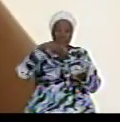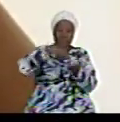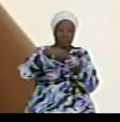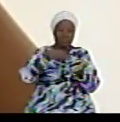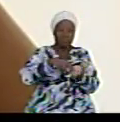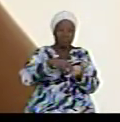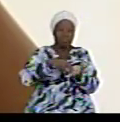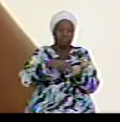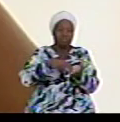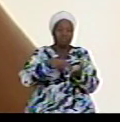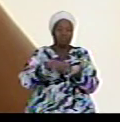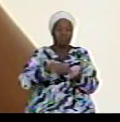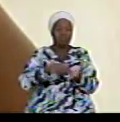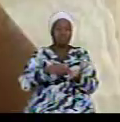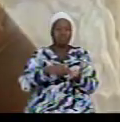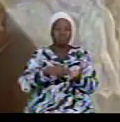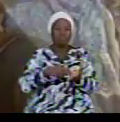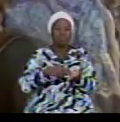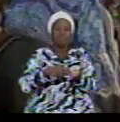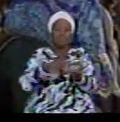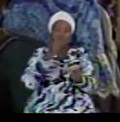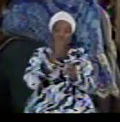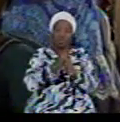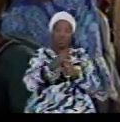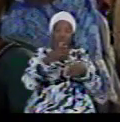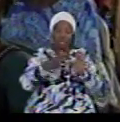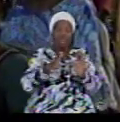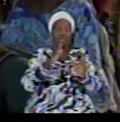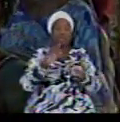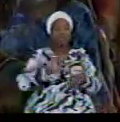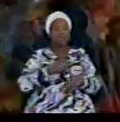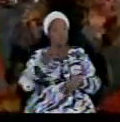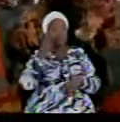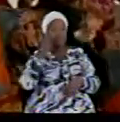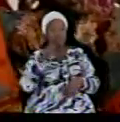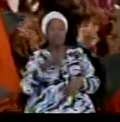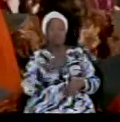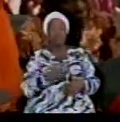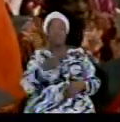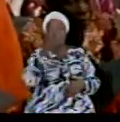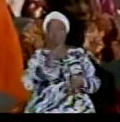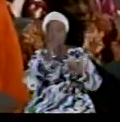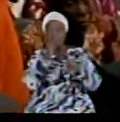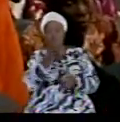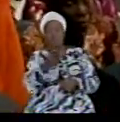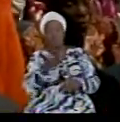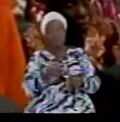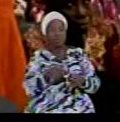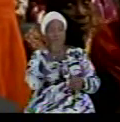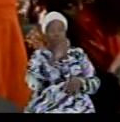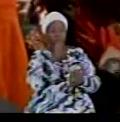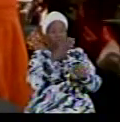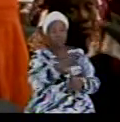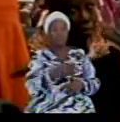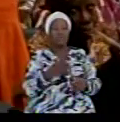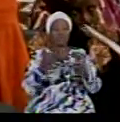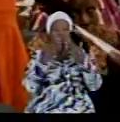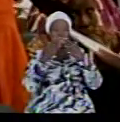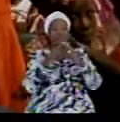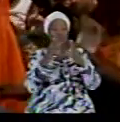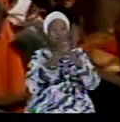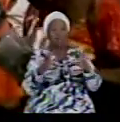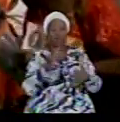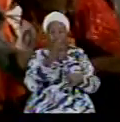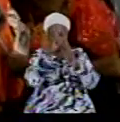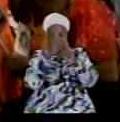Identify yourself. God bless you. God bless you. God bless you there. God bless you there. Thank you very much. You have